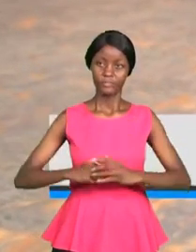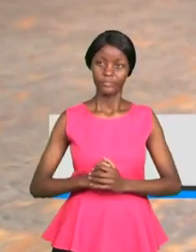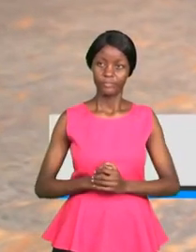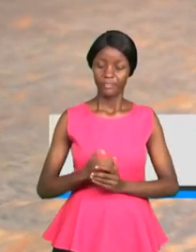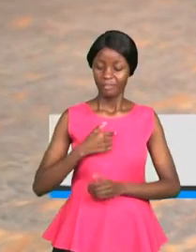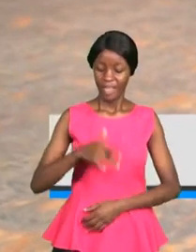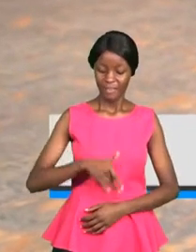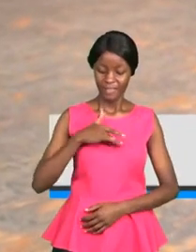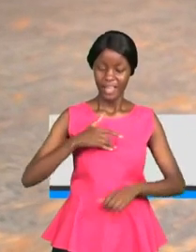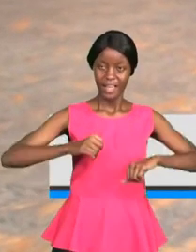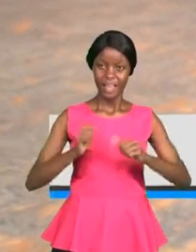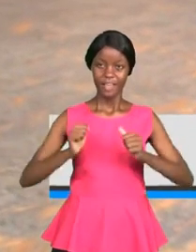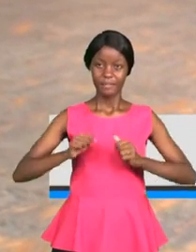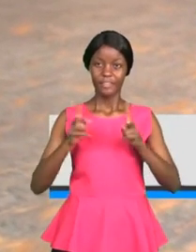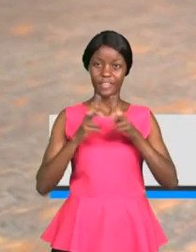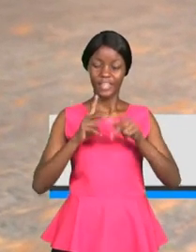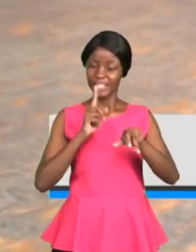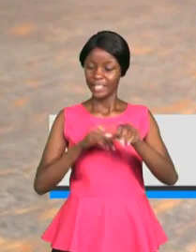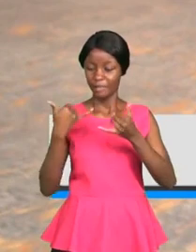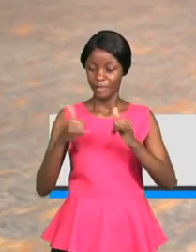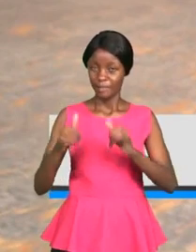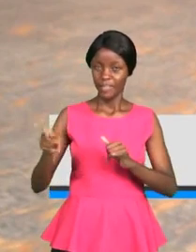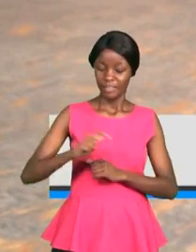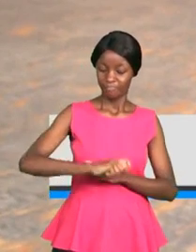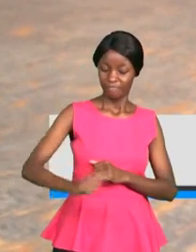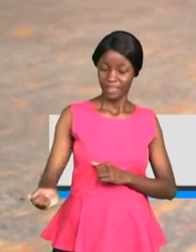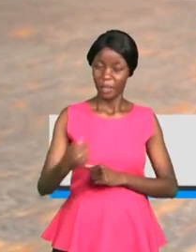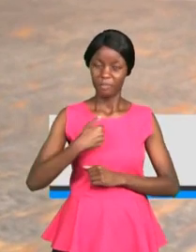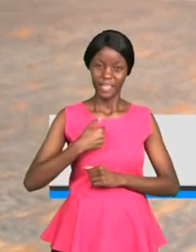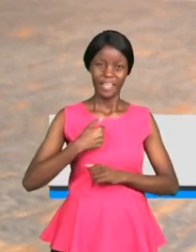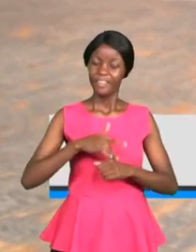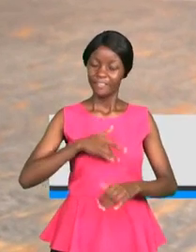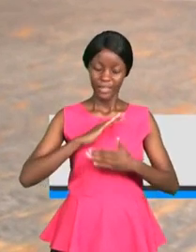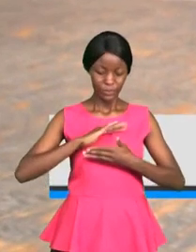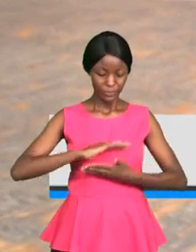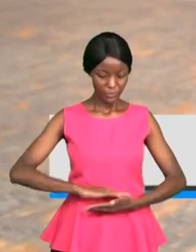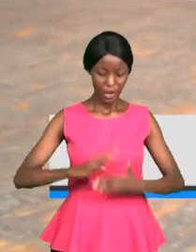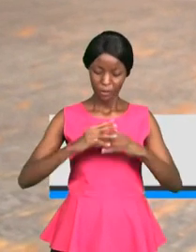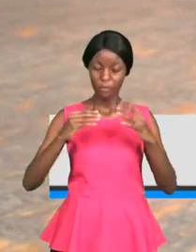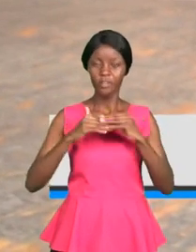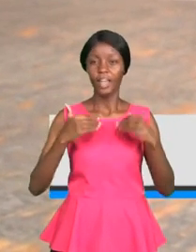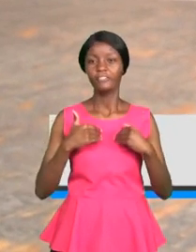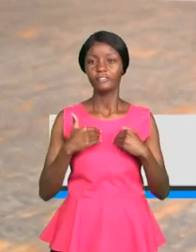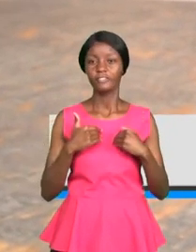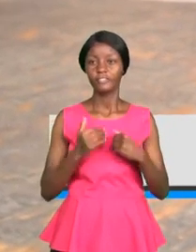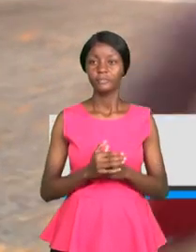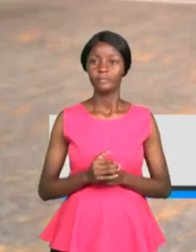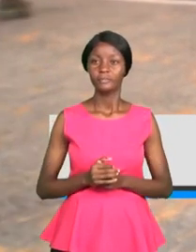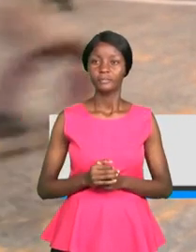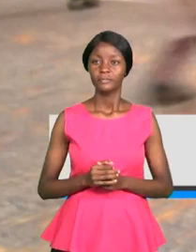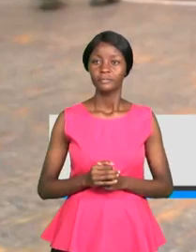I feel very happy when I play hockey. I feel at ease. I feel comfortable.